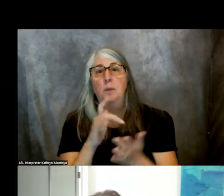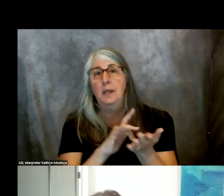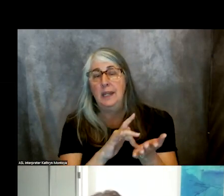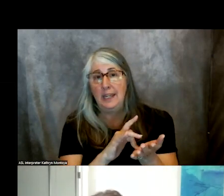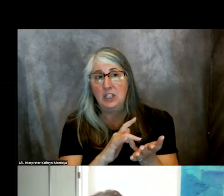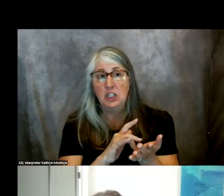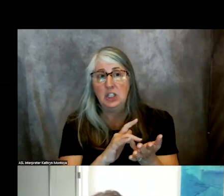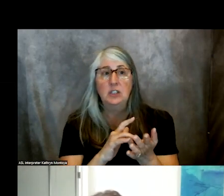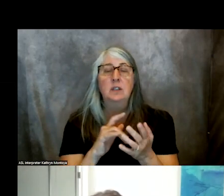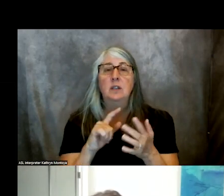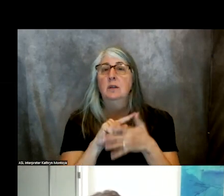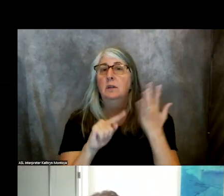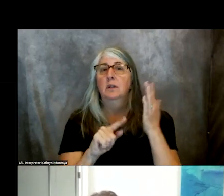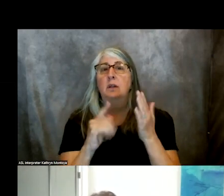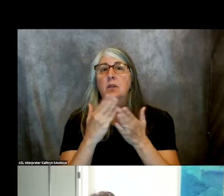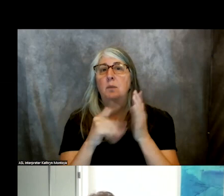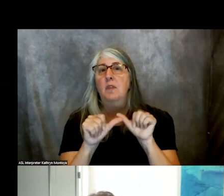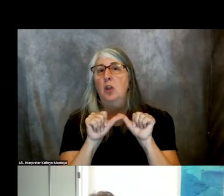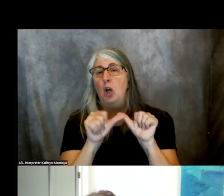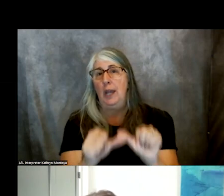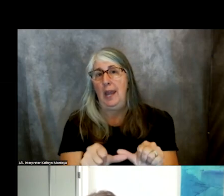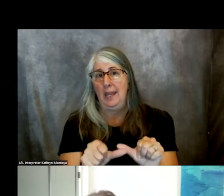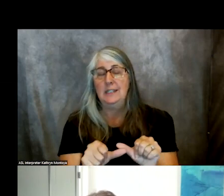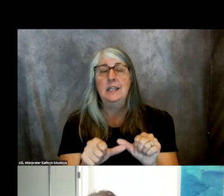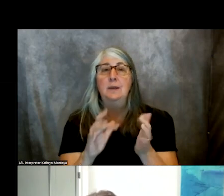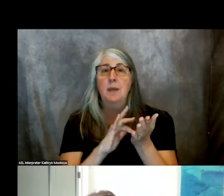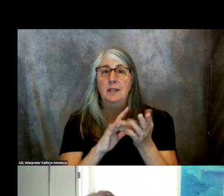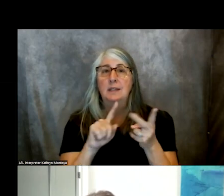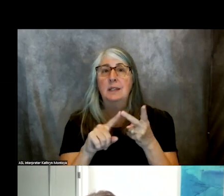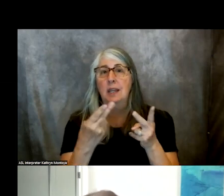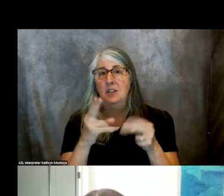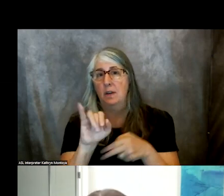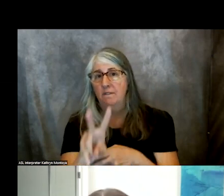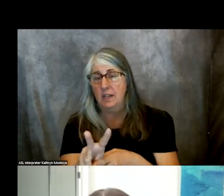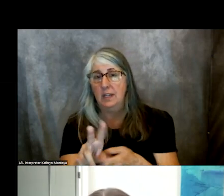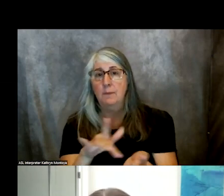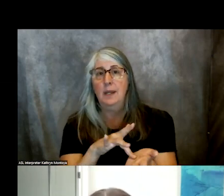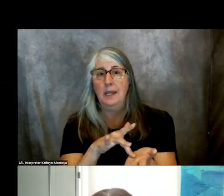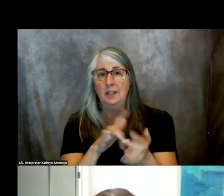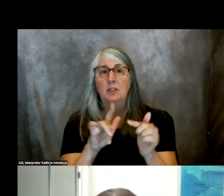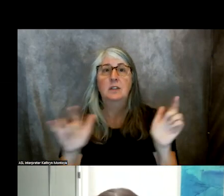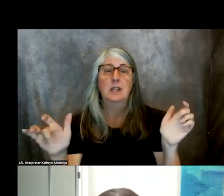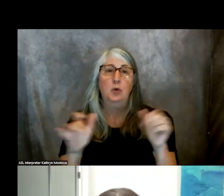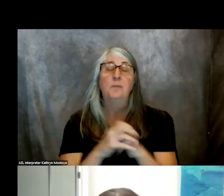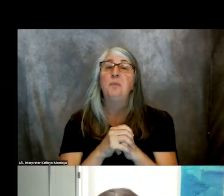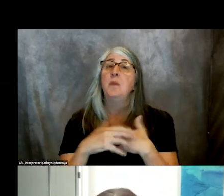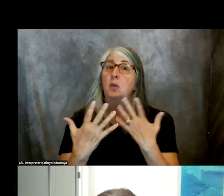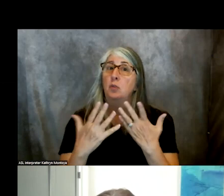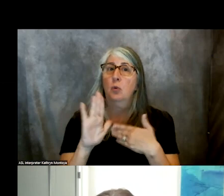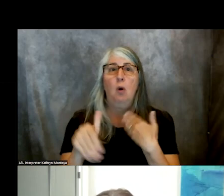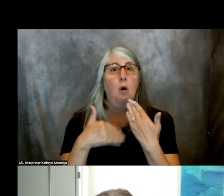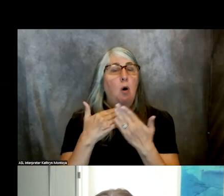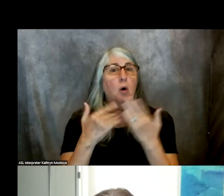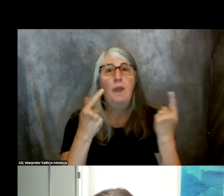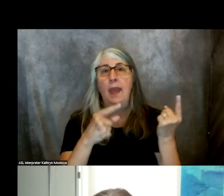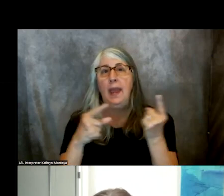again, such as some of the long-acting antipsychotics, long-acting HIV medications. So all that really happened